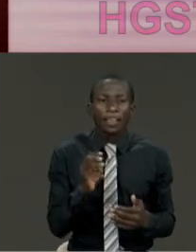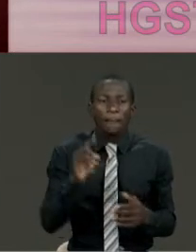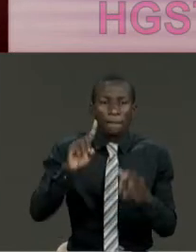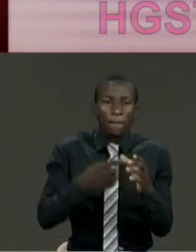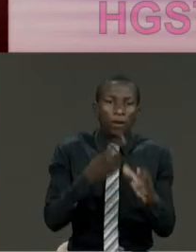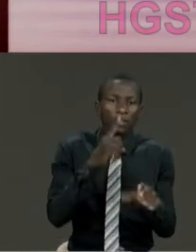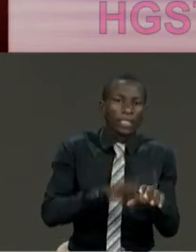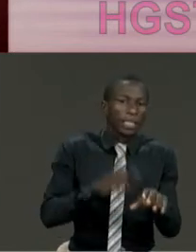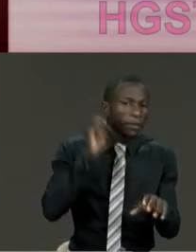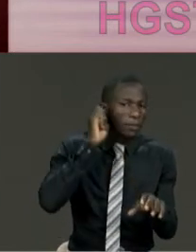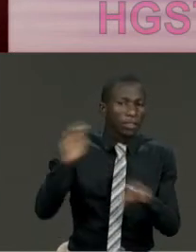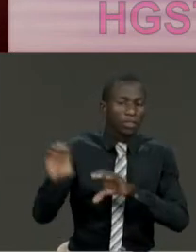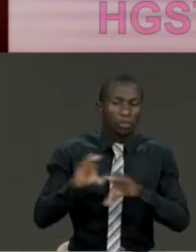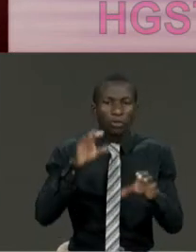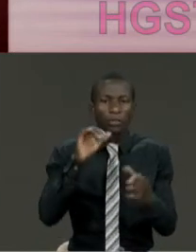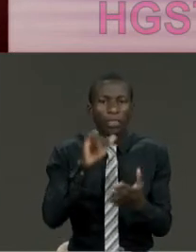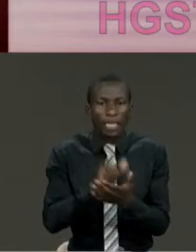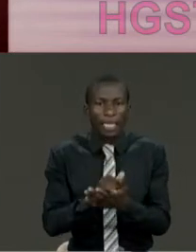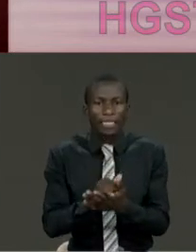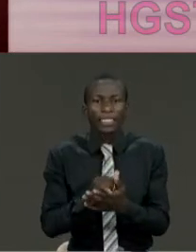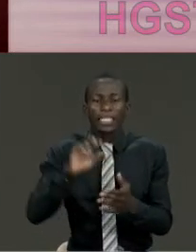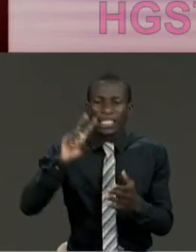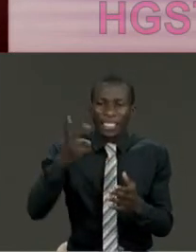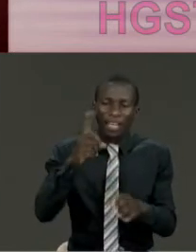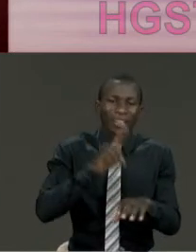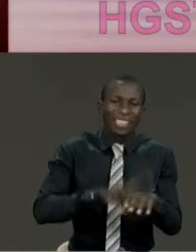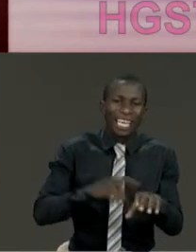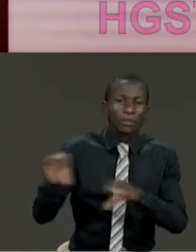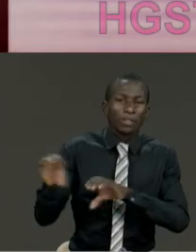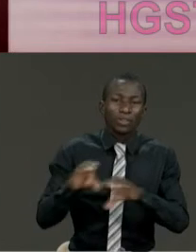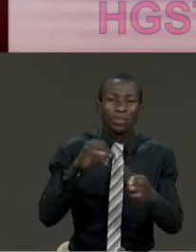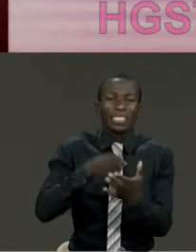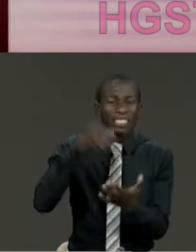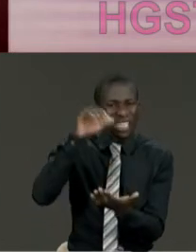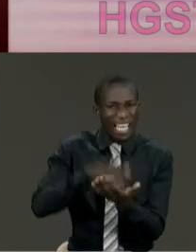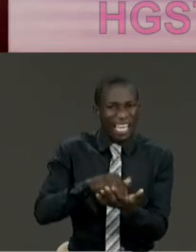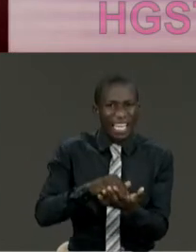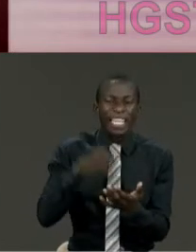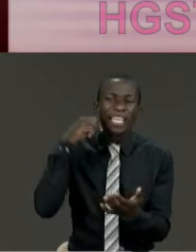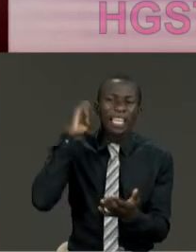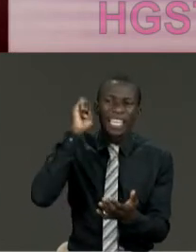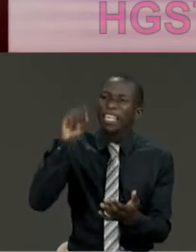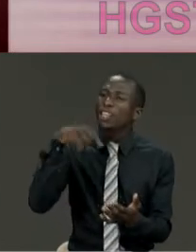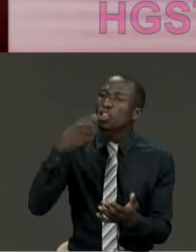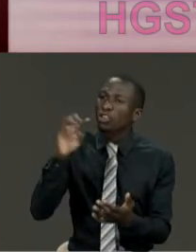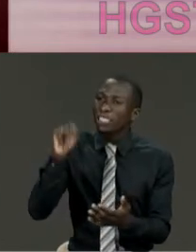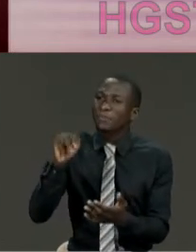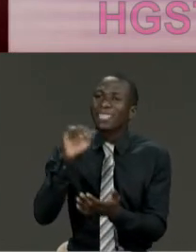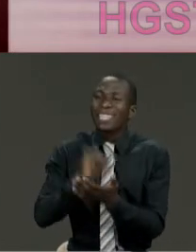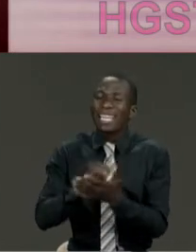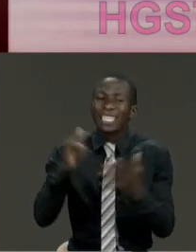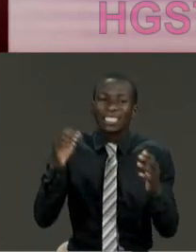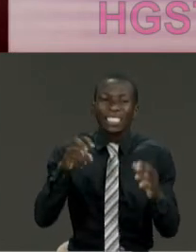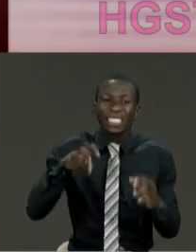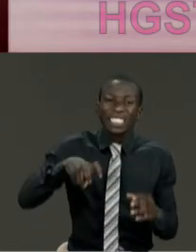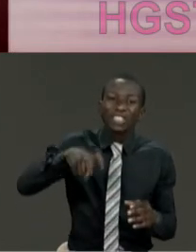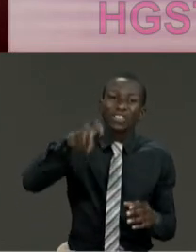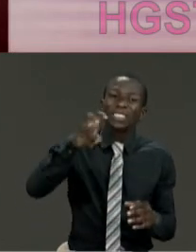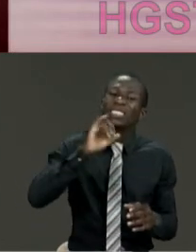that, the second time he did it again, and now told him, the journey is still great for